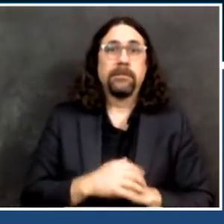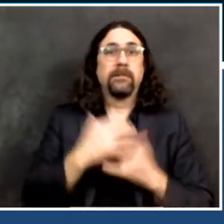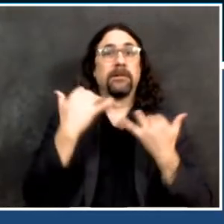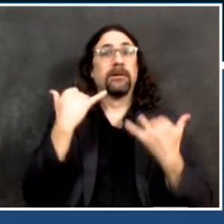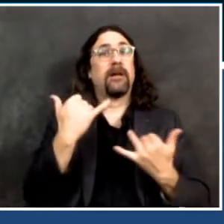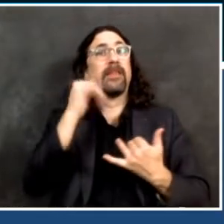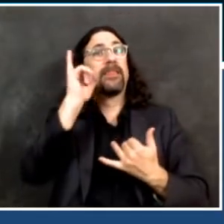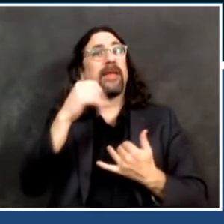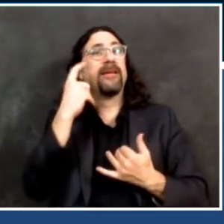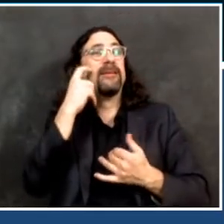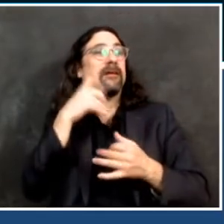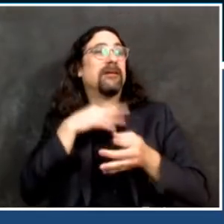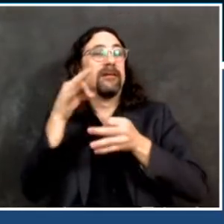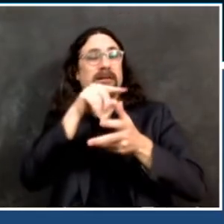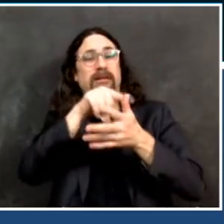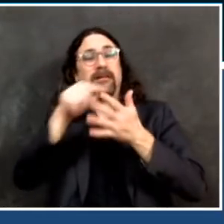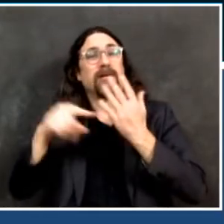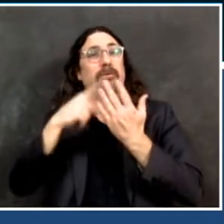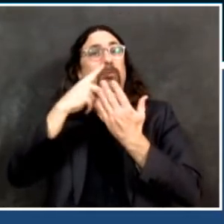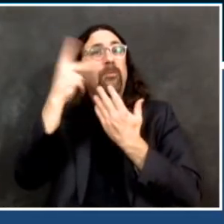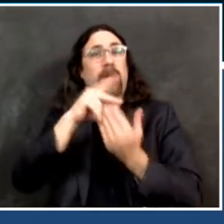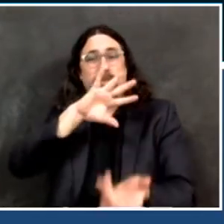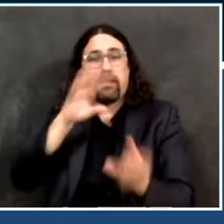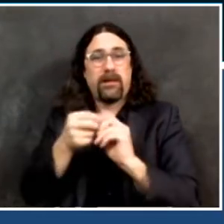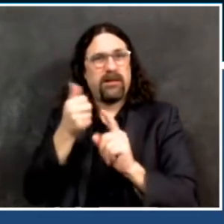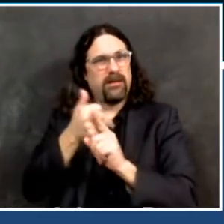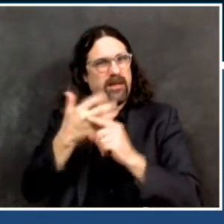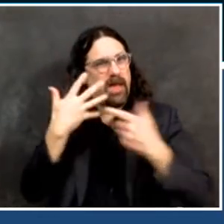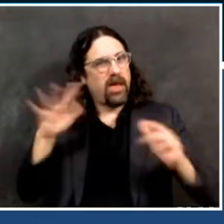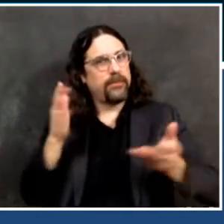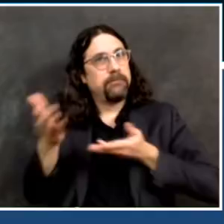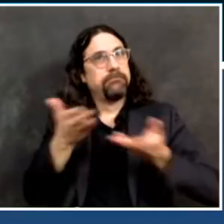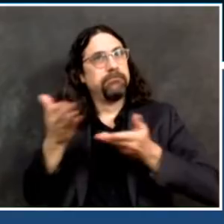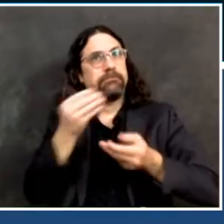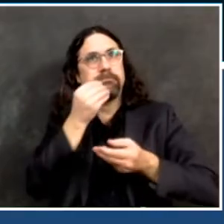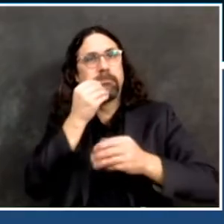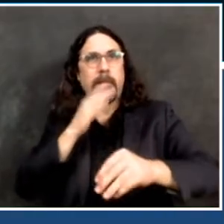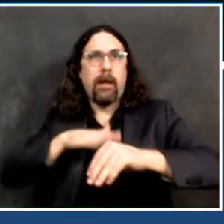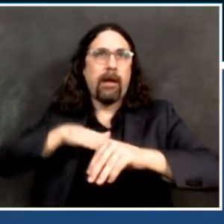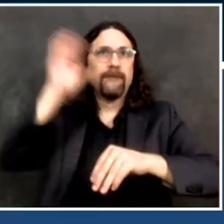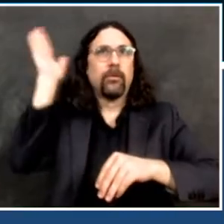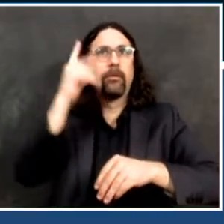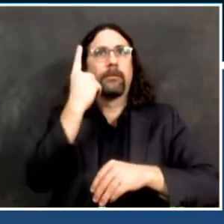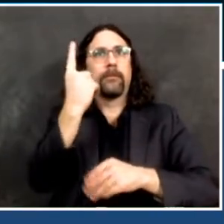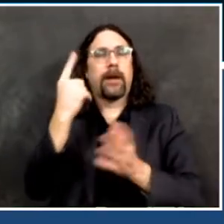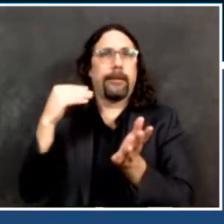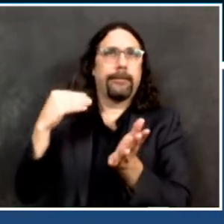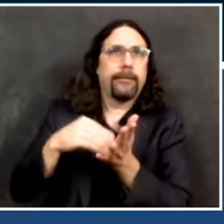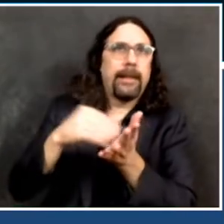primary focus is on seniors, NYCHA, the medically fragile, and anyone else who is vulnerable.